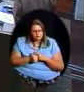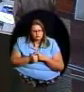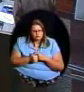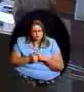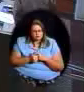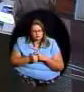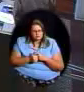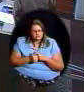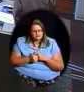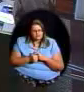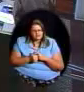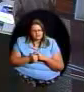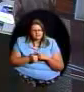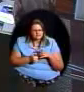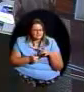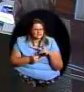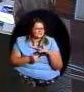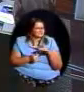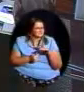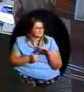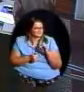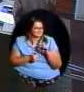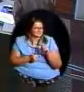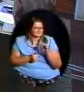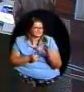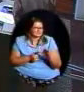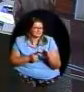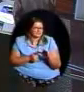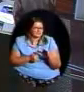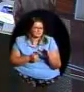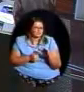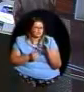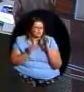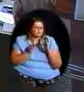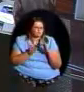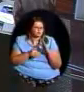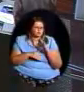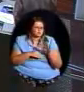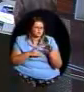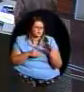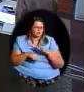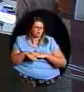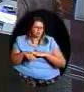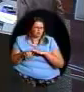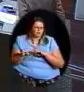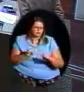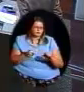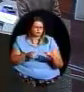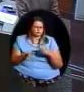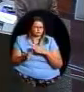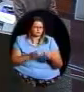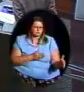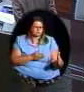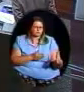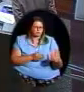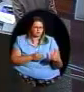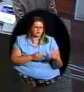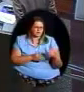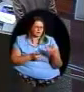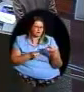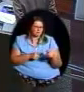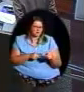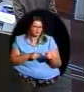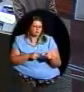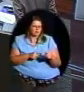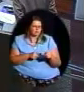be integrated probably, we've already started the process into the strategic planning, I'm assuming, and a check off of already what we are doing, and